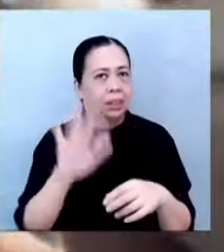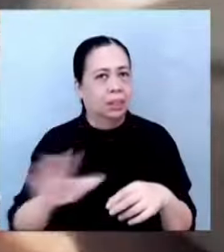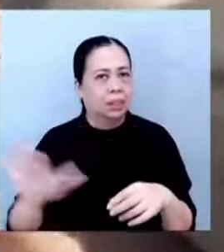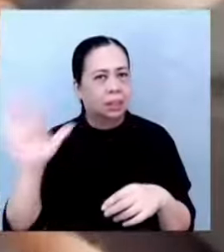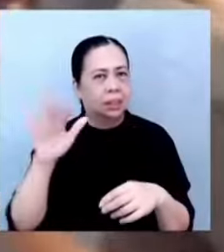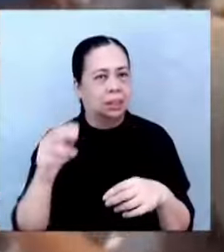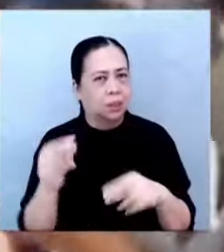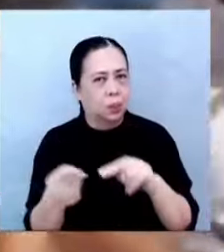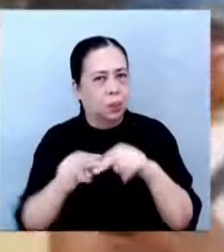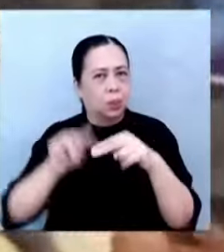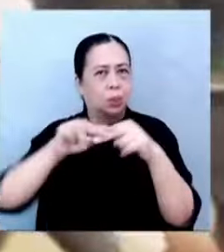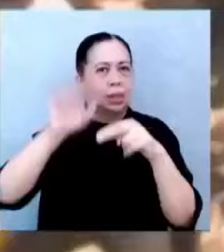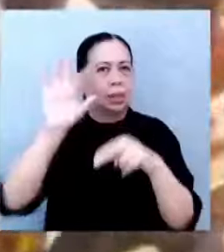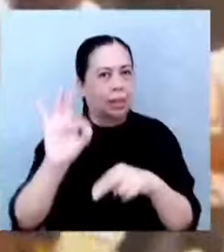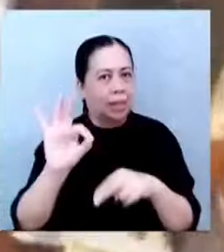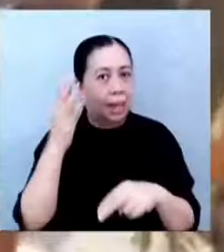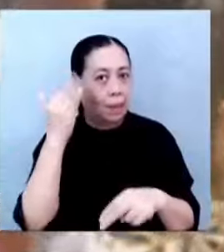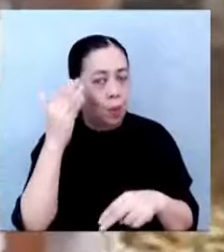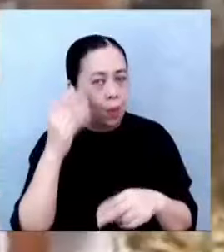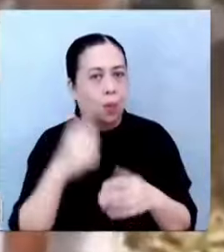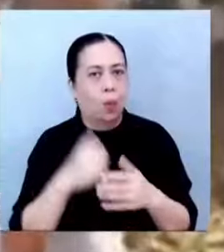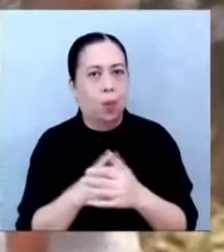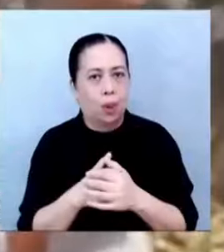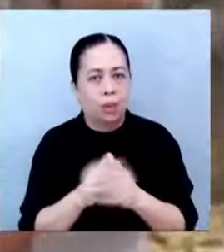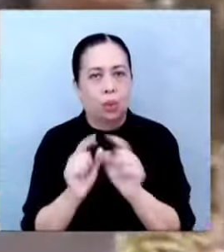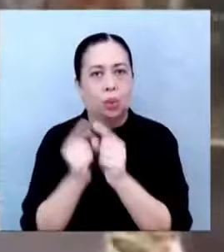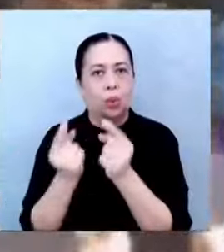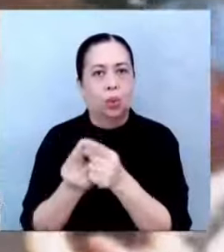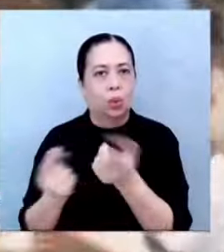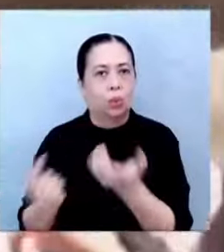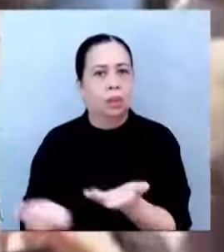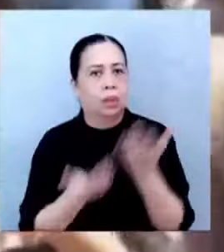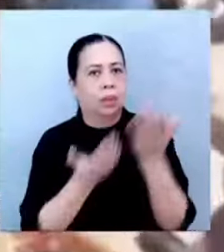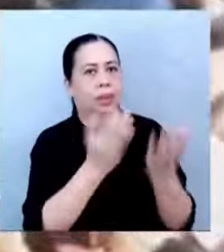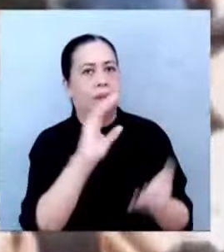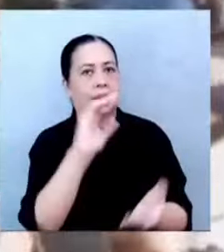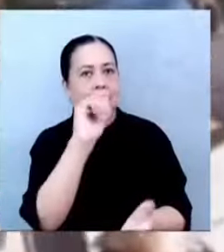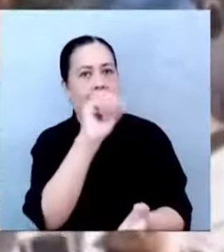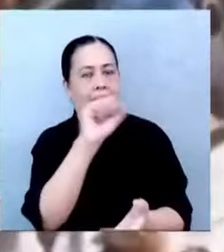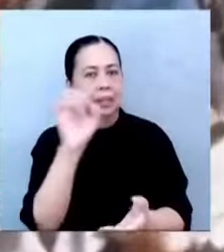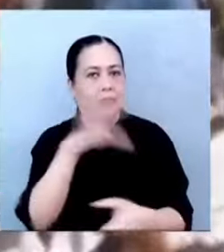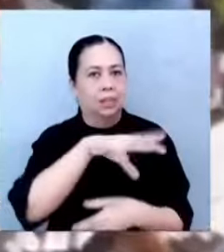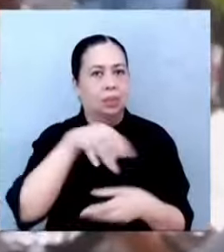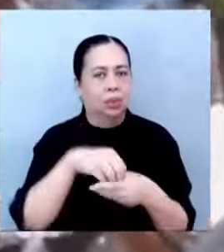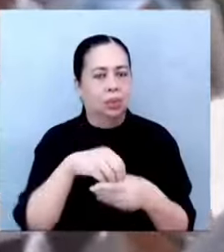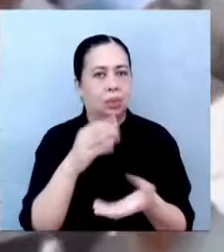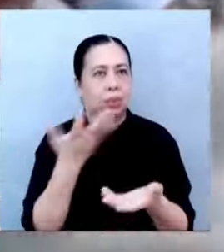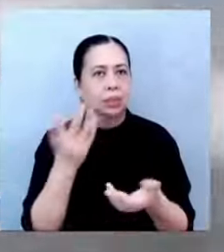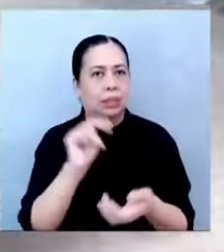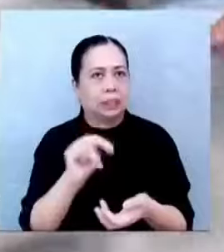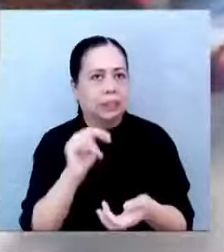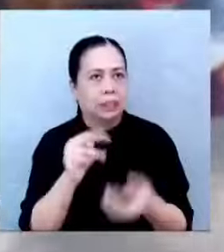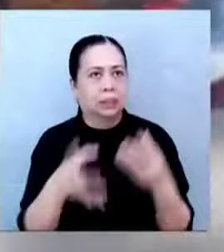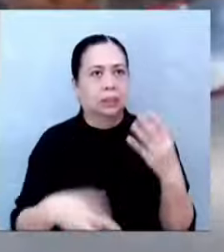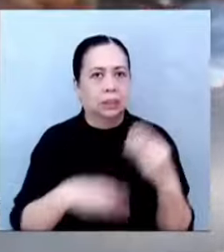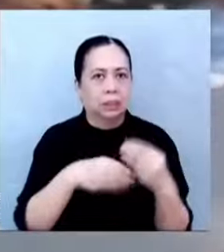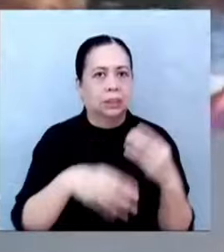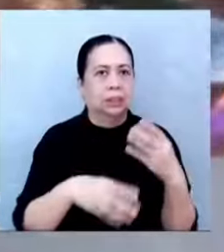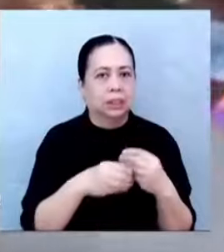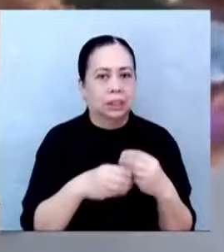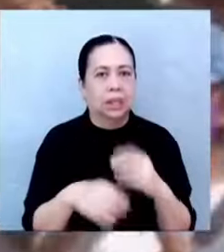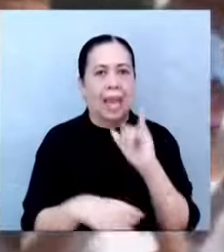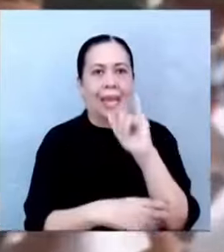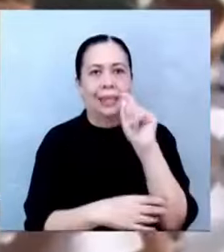9 billion pesos because the group that filed the case included the amount needed for an IT